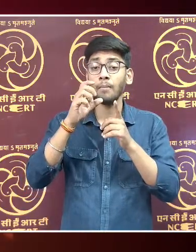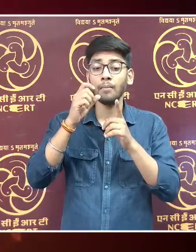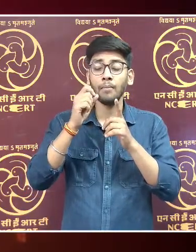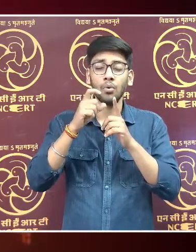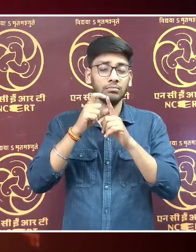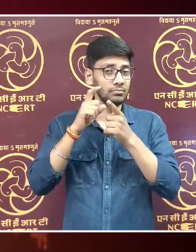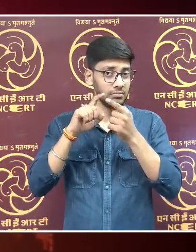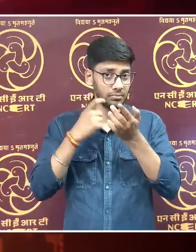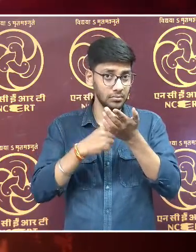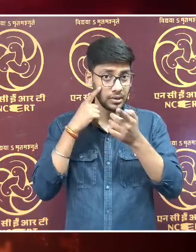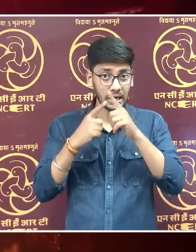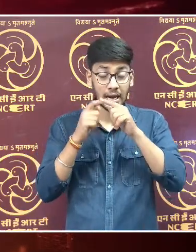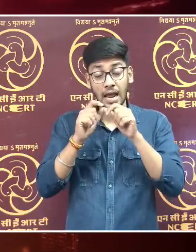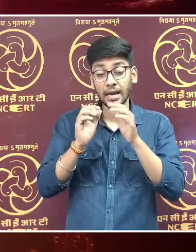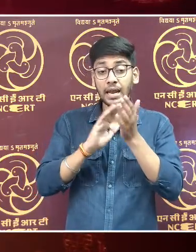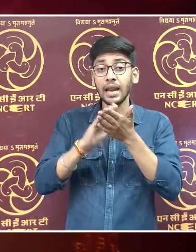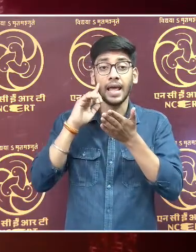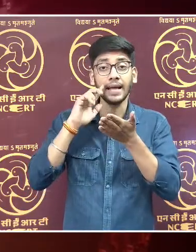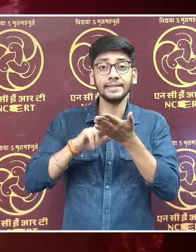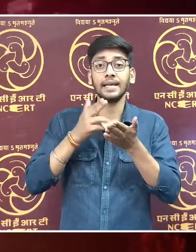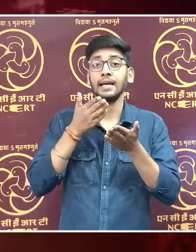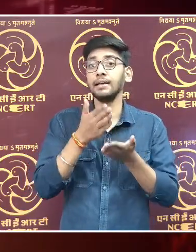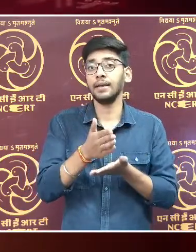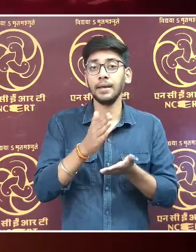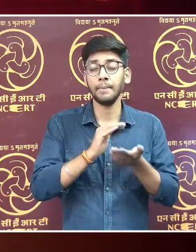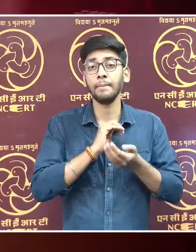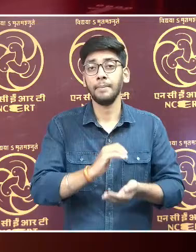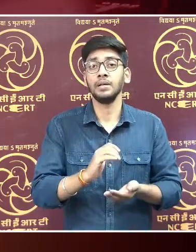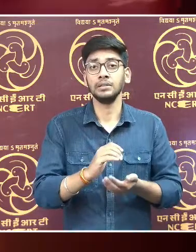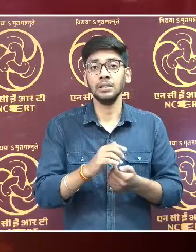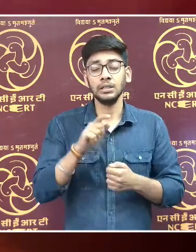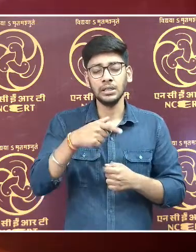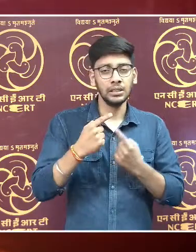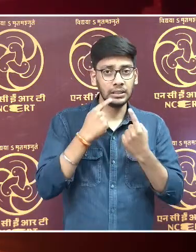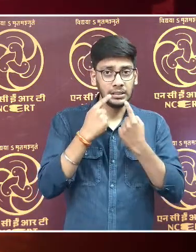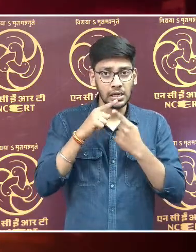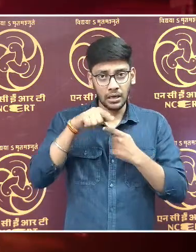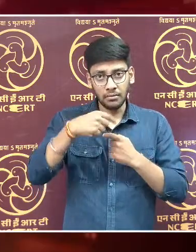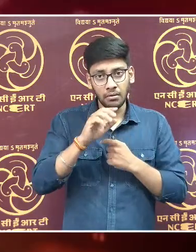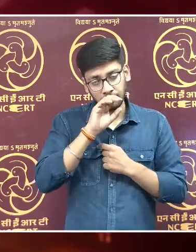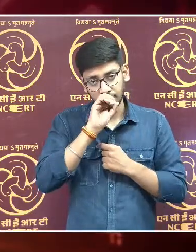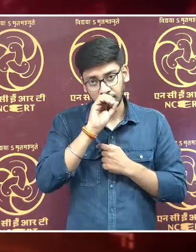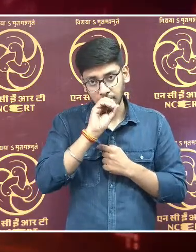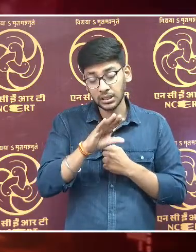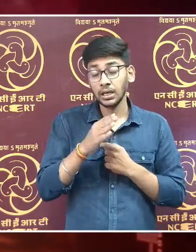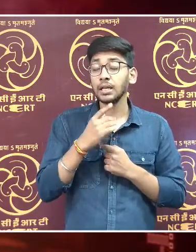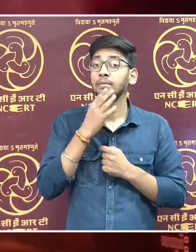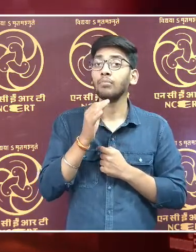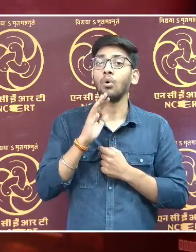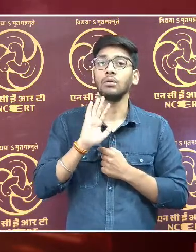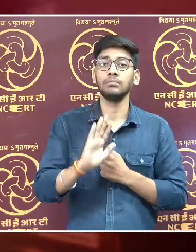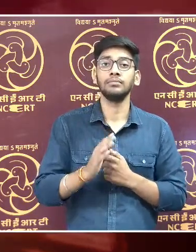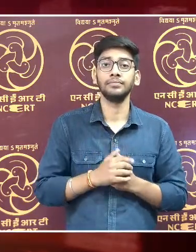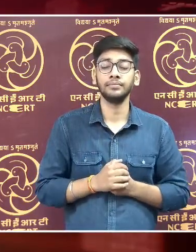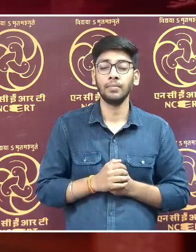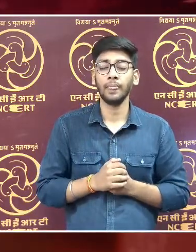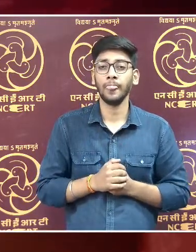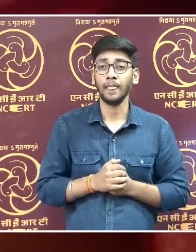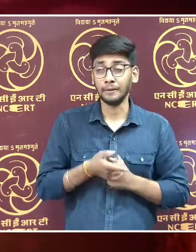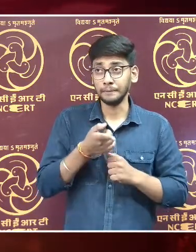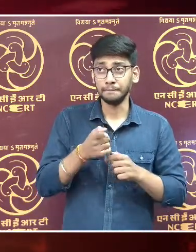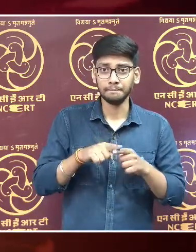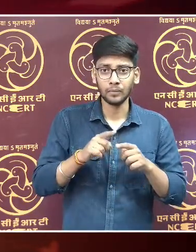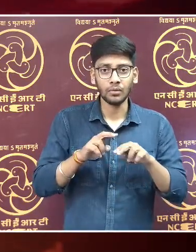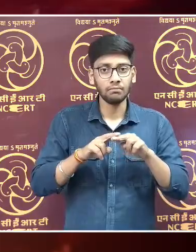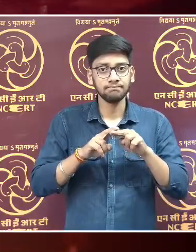that diagnosis, particular diagnosis with the degree of hearing loss and with the type of hearing loss, by 3 months age of the child, we